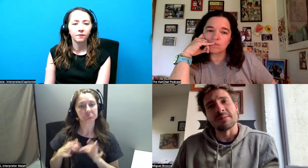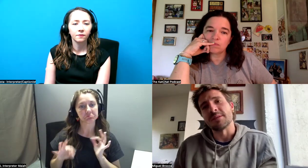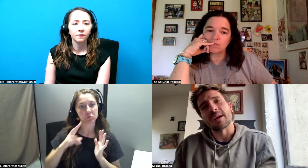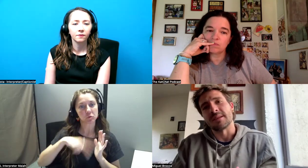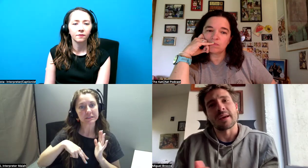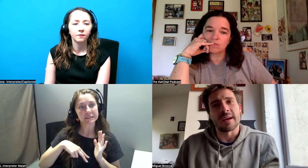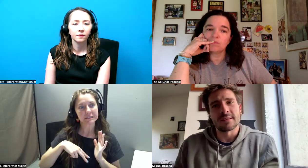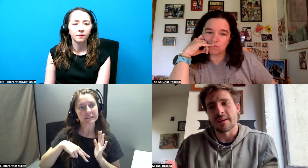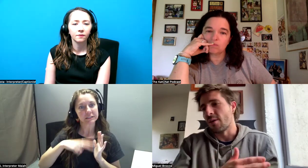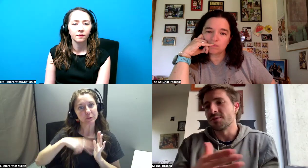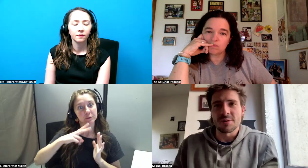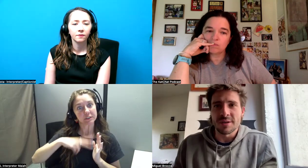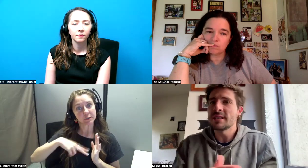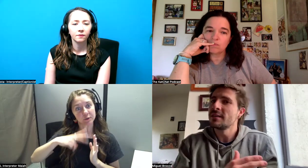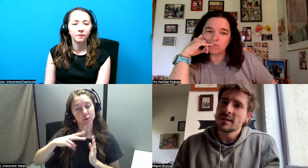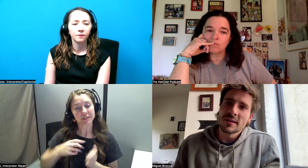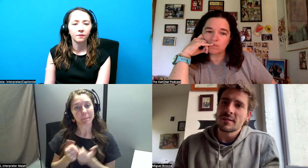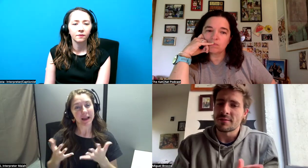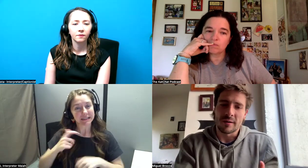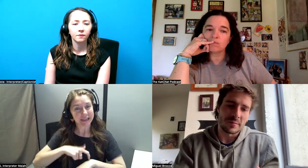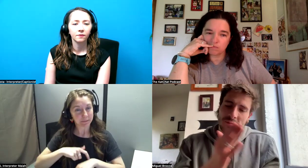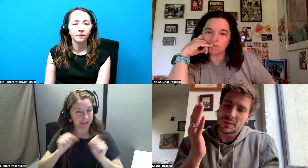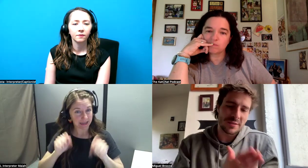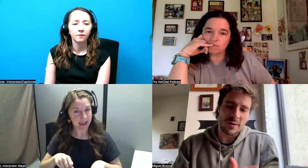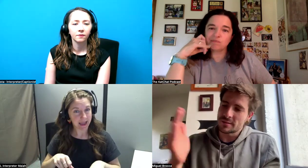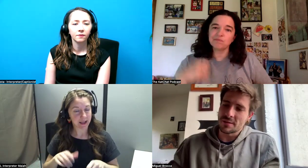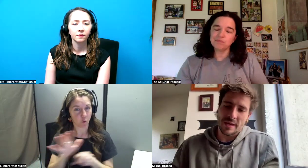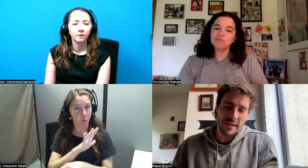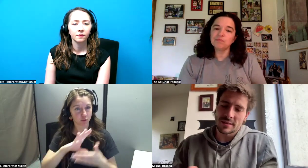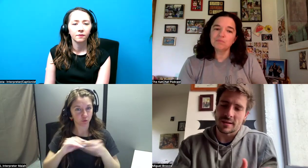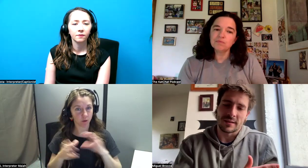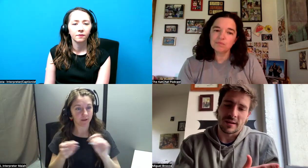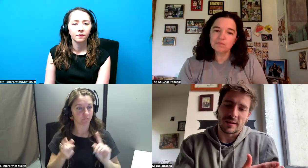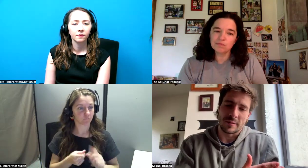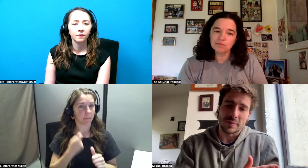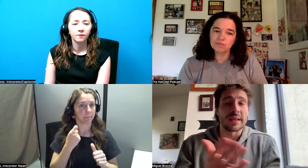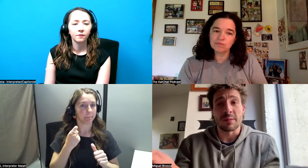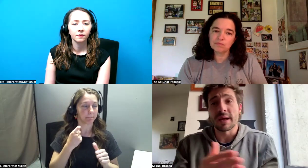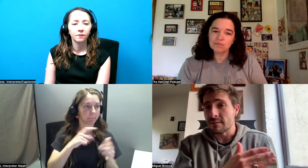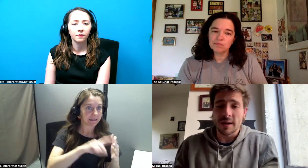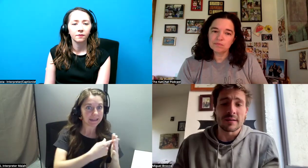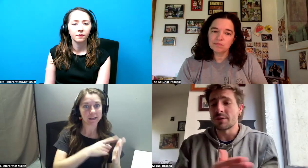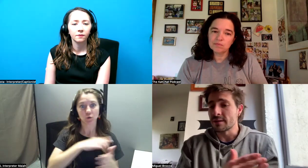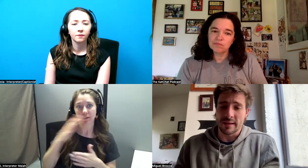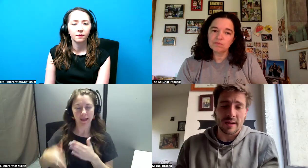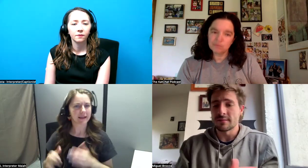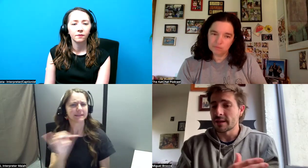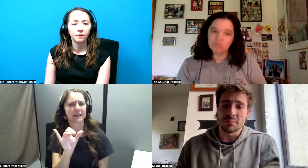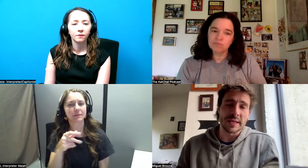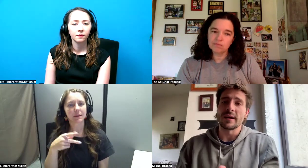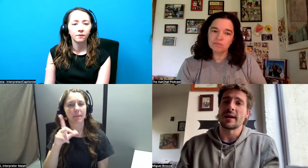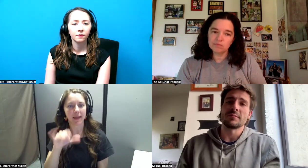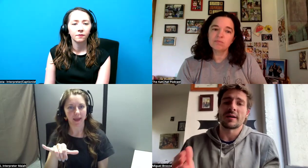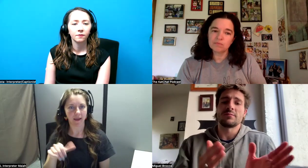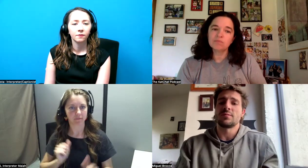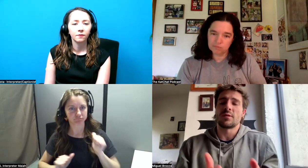many times as I can, like the whole story from page one till the end, and like a play, I read it like that, like